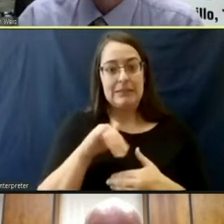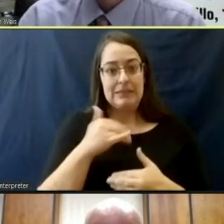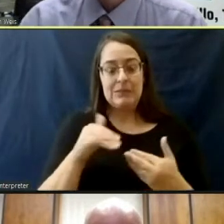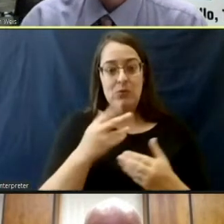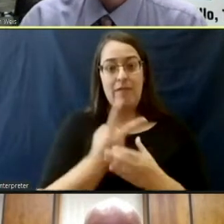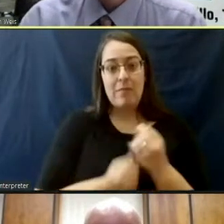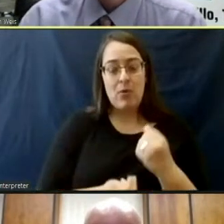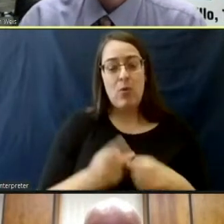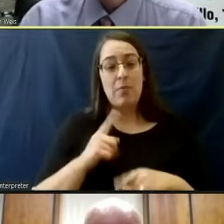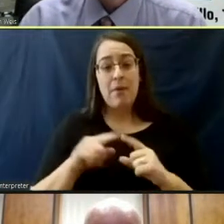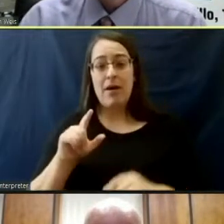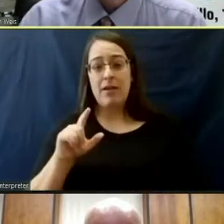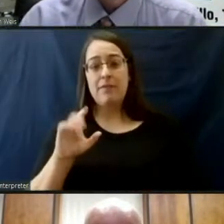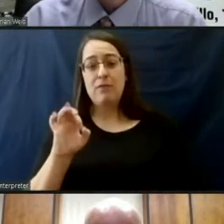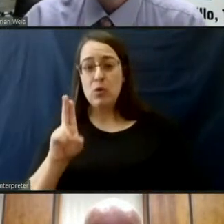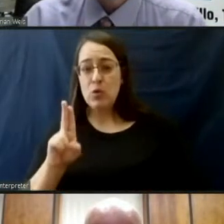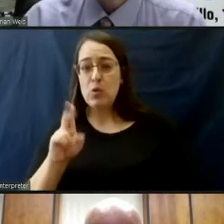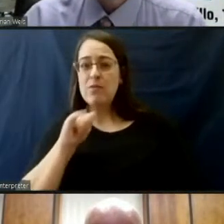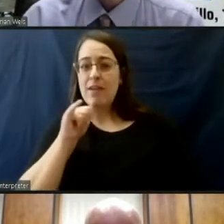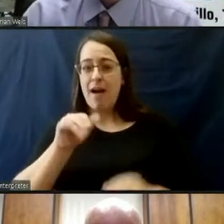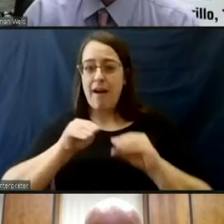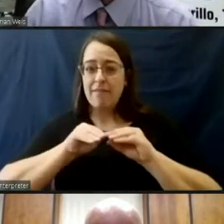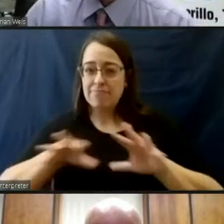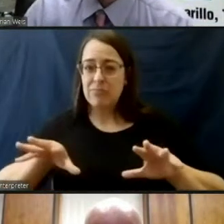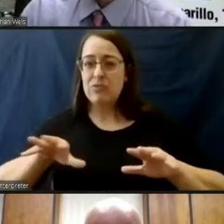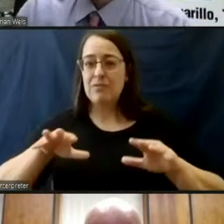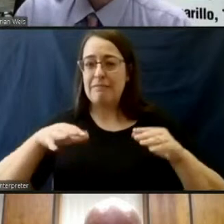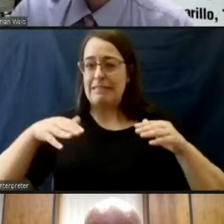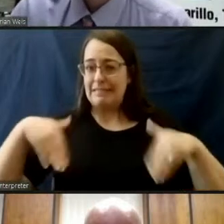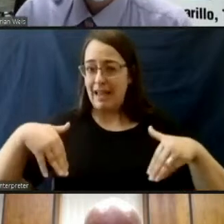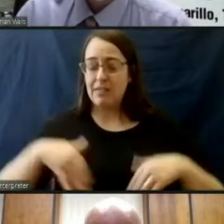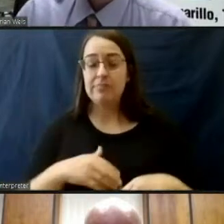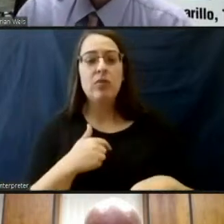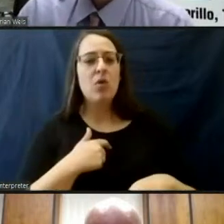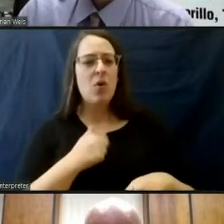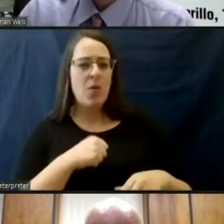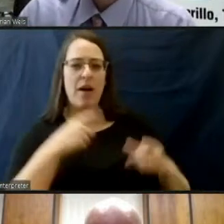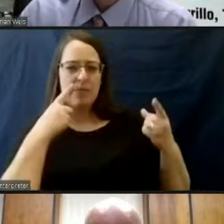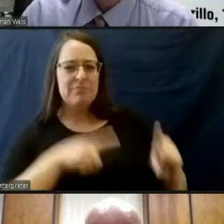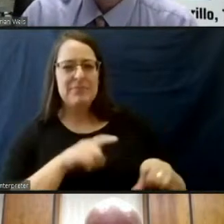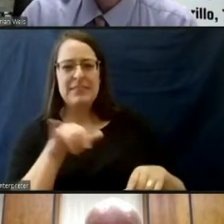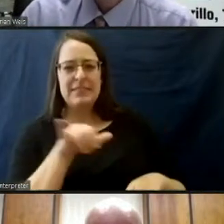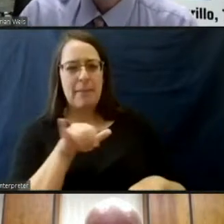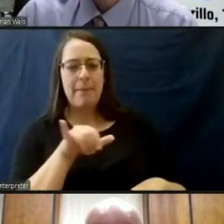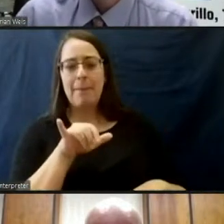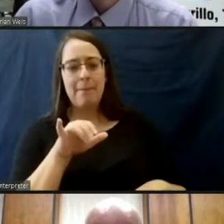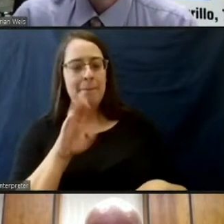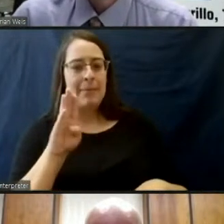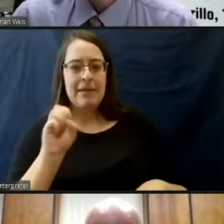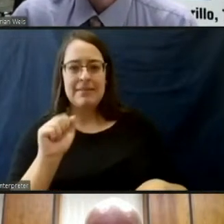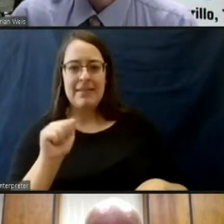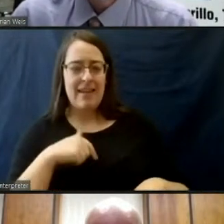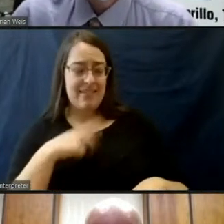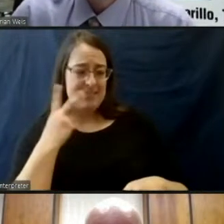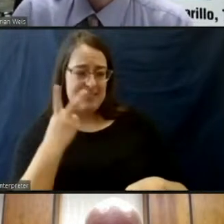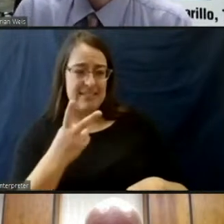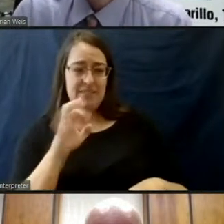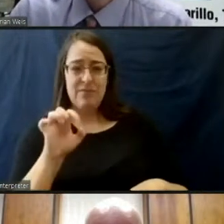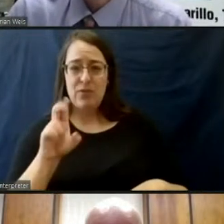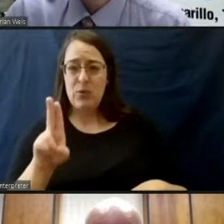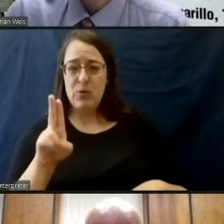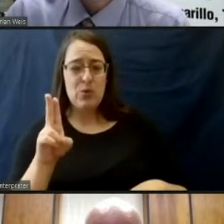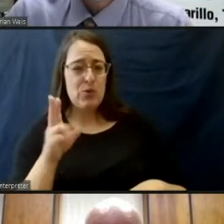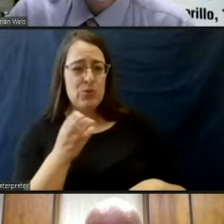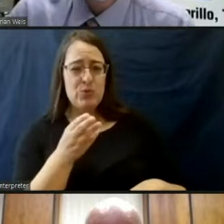community. And I would say the same, Morgan. We have not really seen significant flu cases